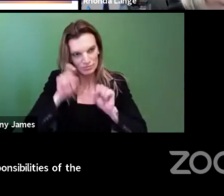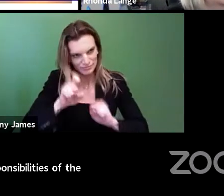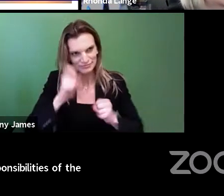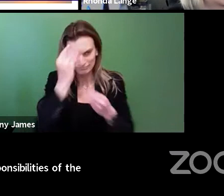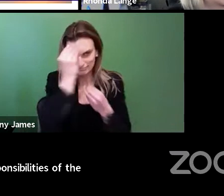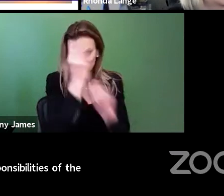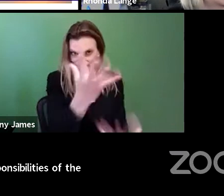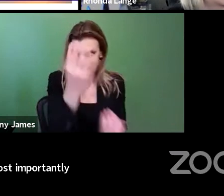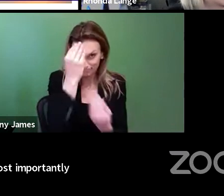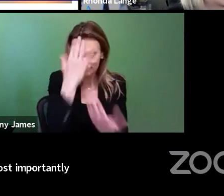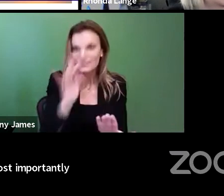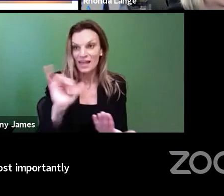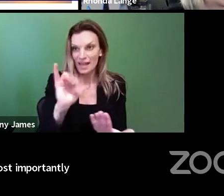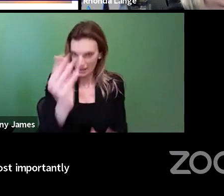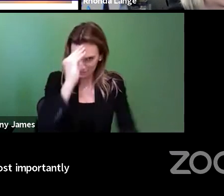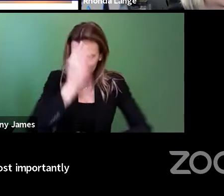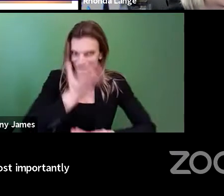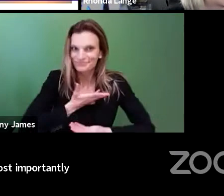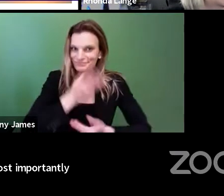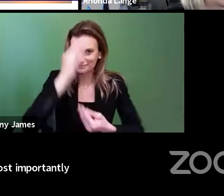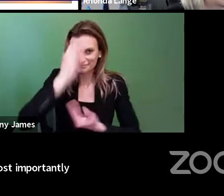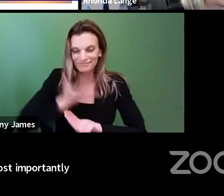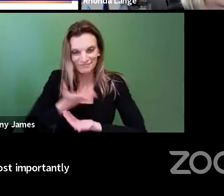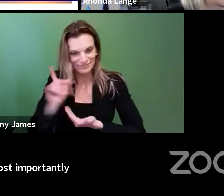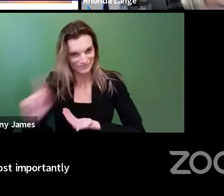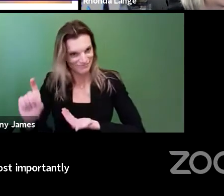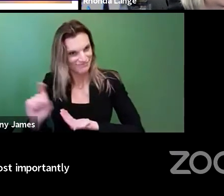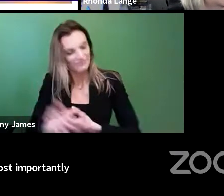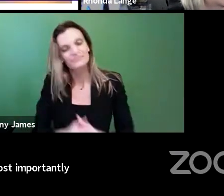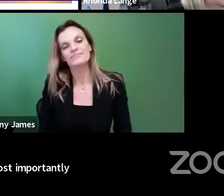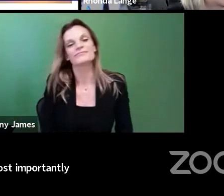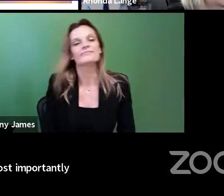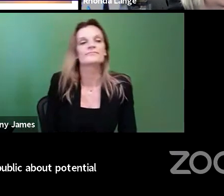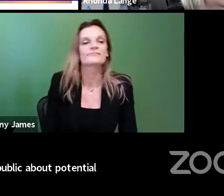from the public about potential redistricting plans.